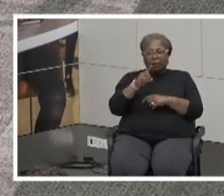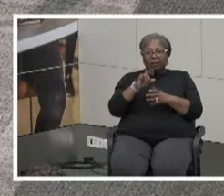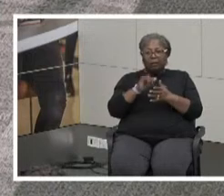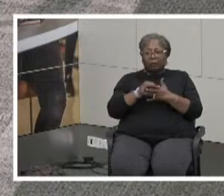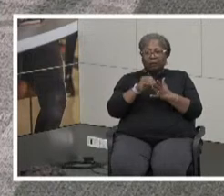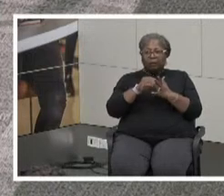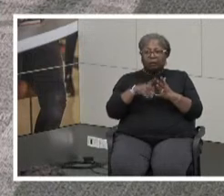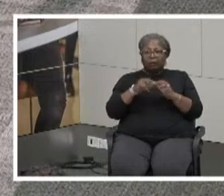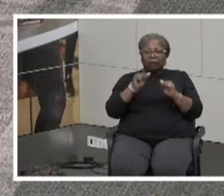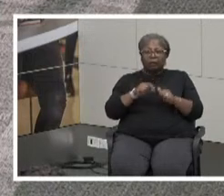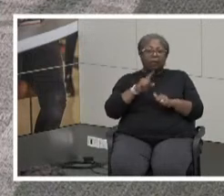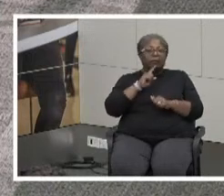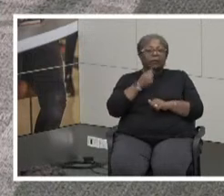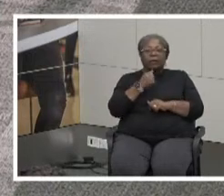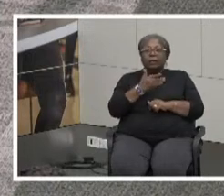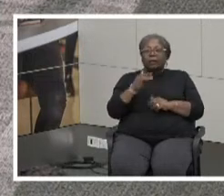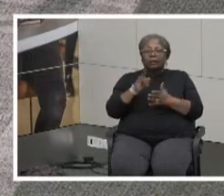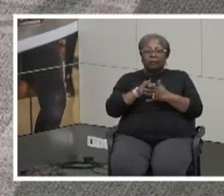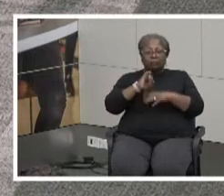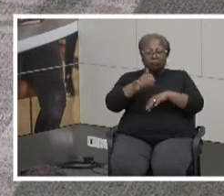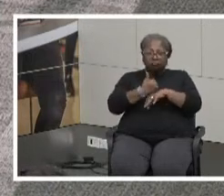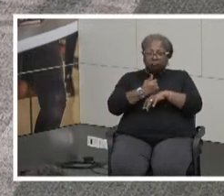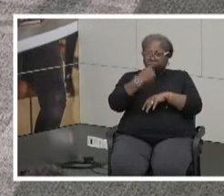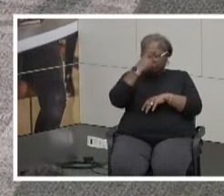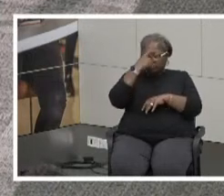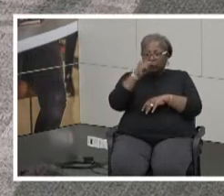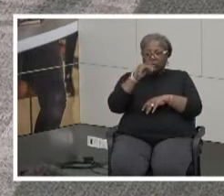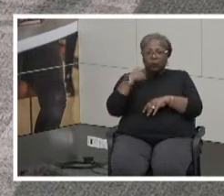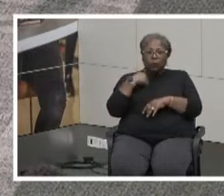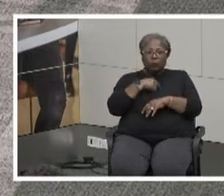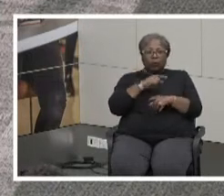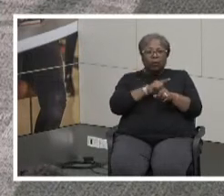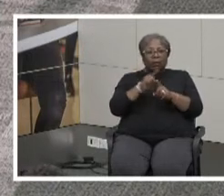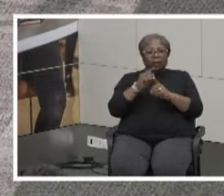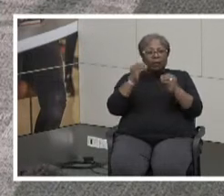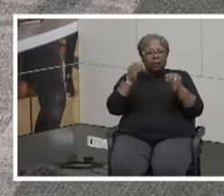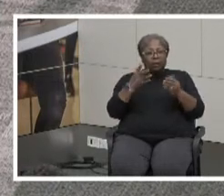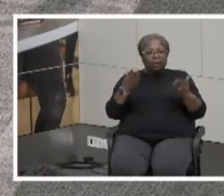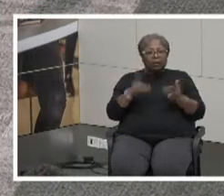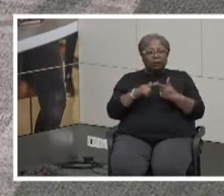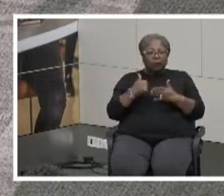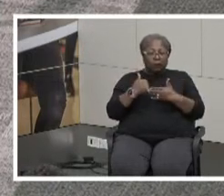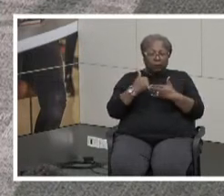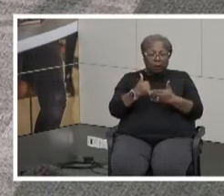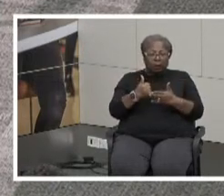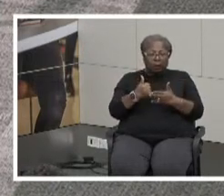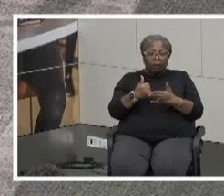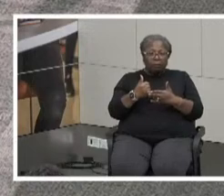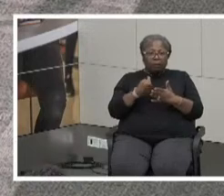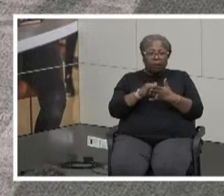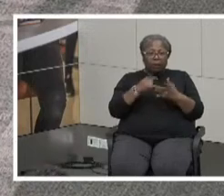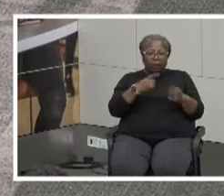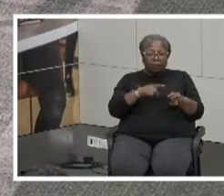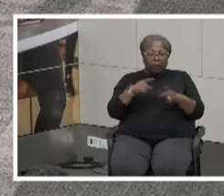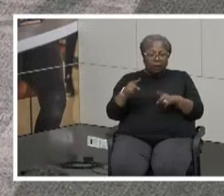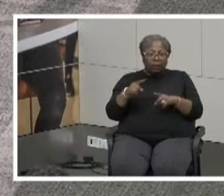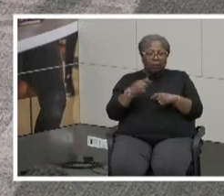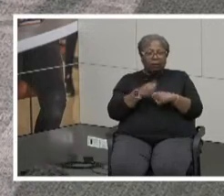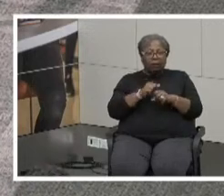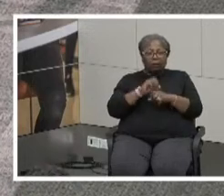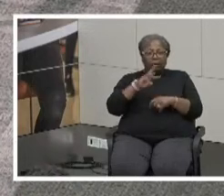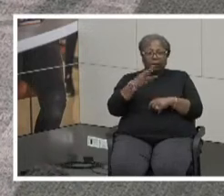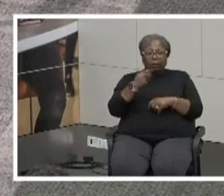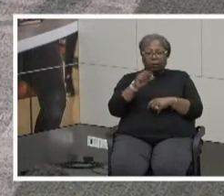that our students can be anything they set their mind to and we as educators are here to help get them there make